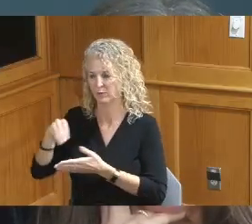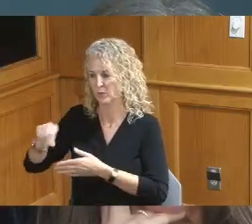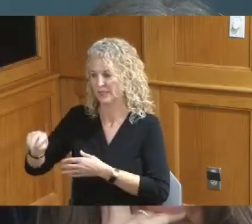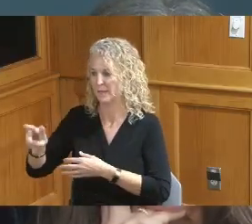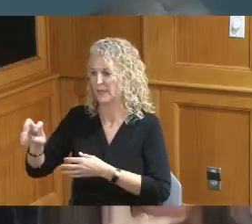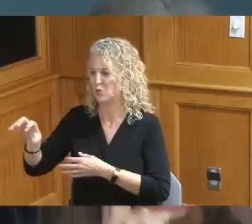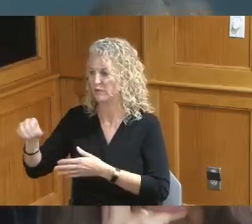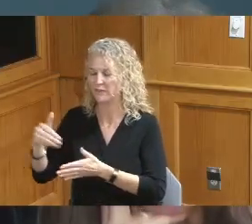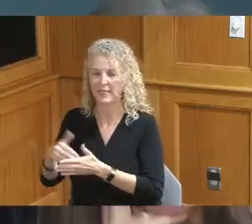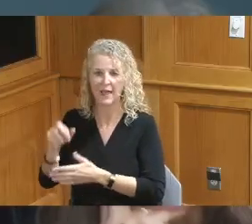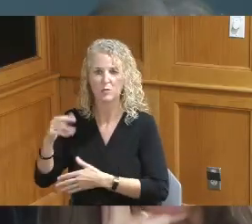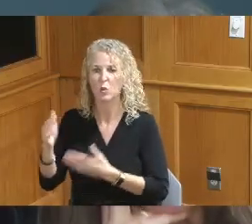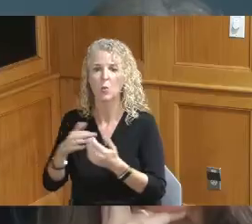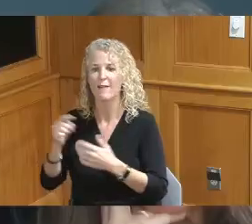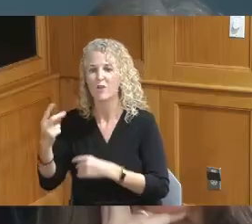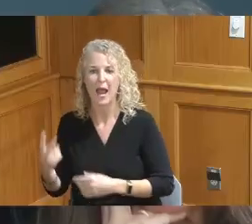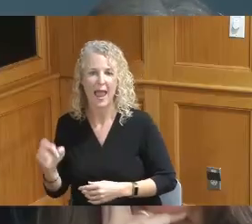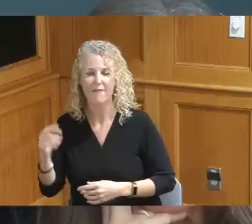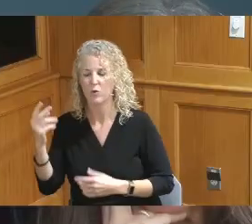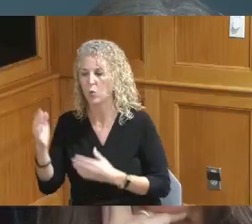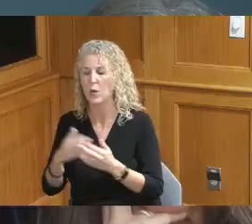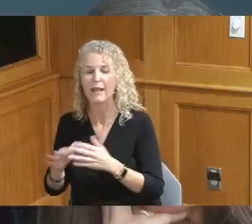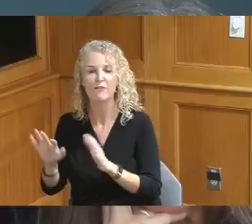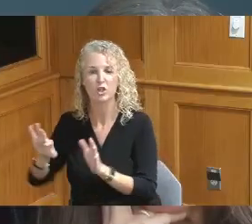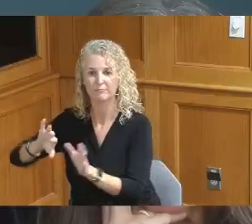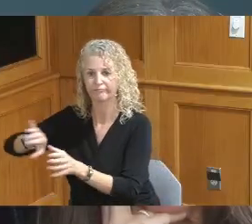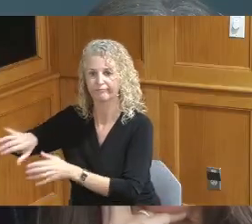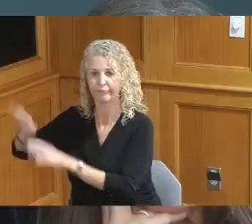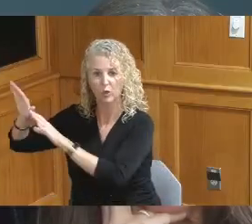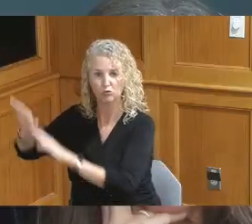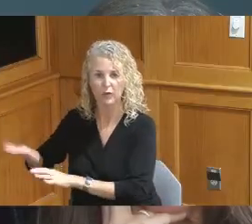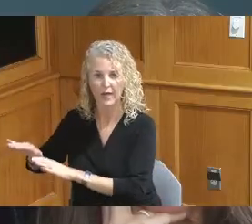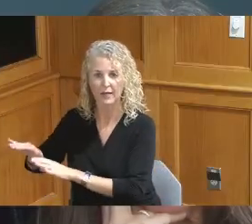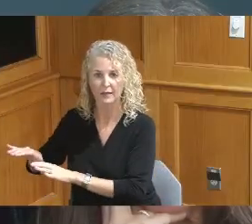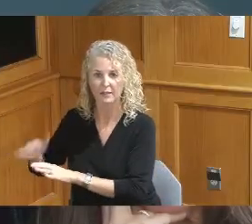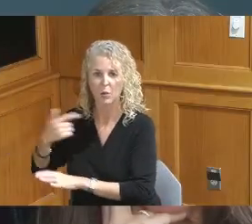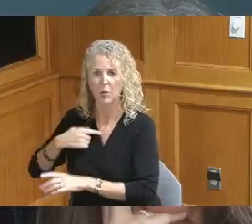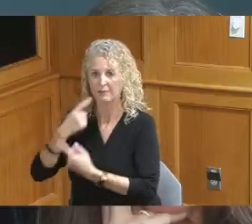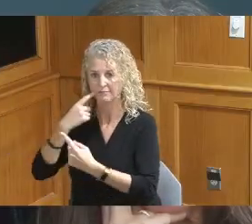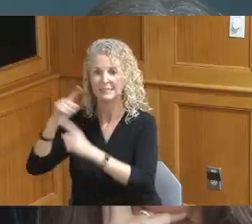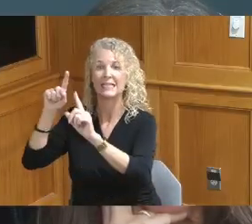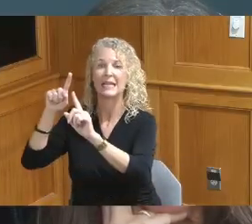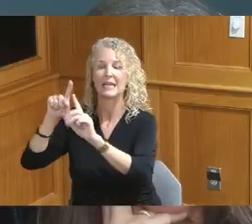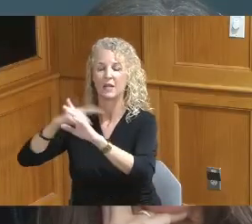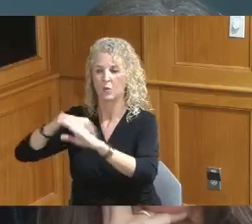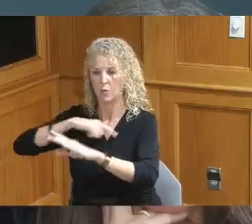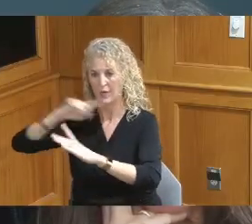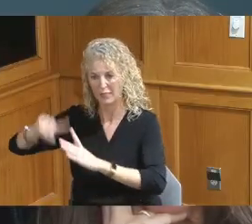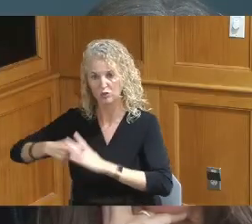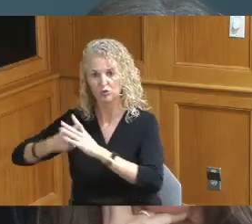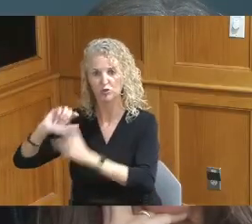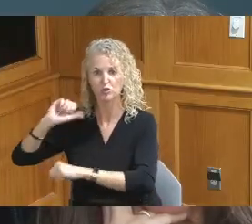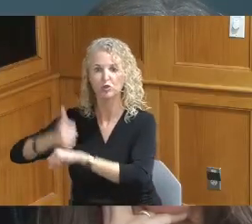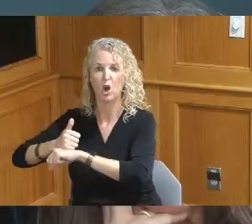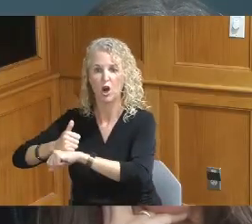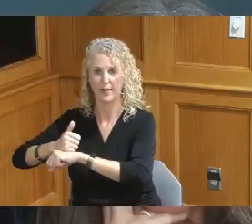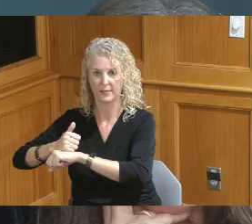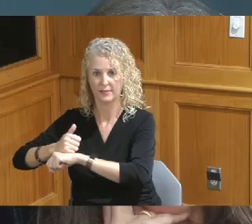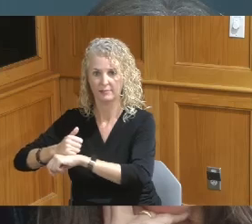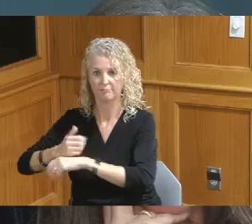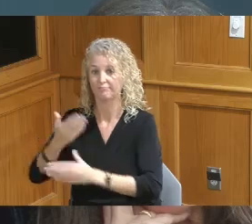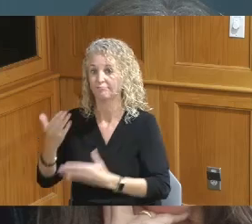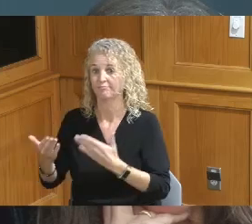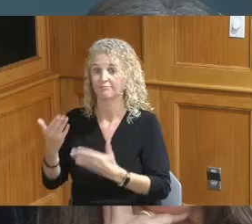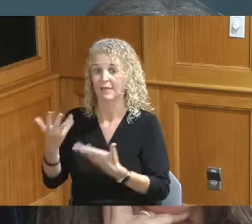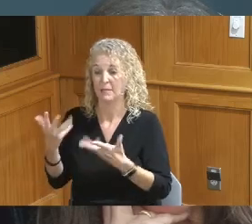or half, a $250,000, that would be great. We did it. We set a goal and we've done it.